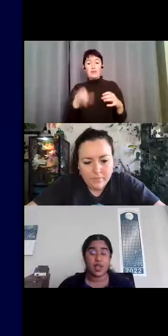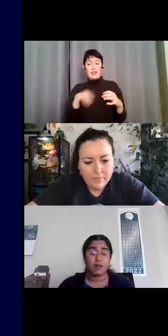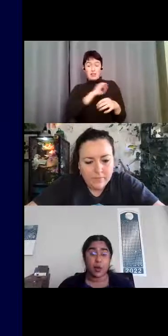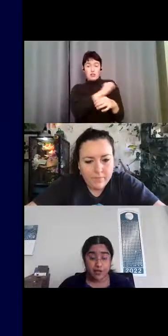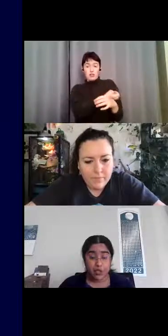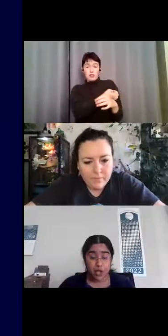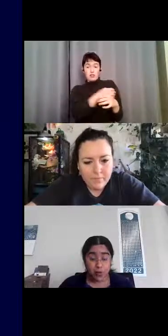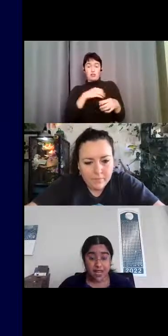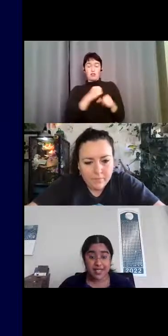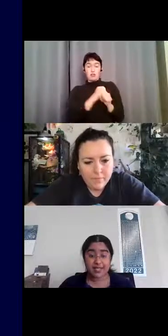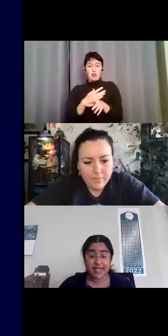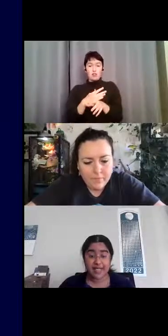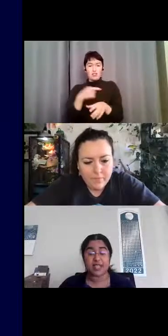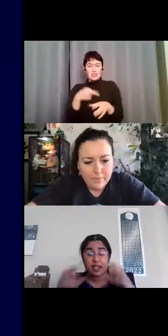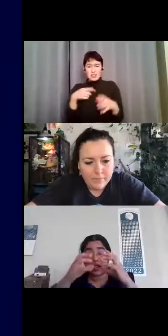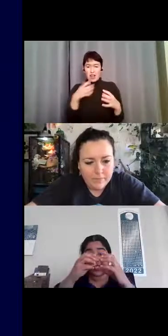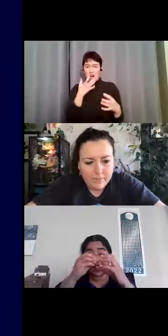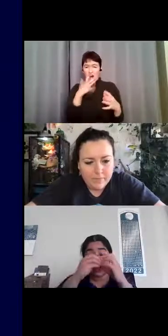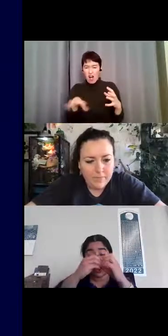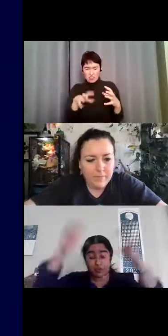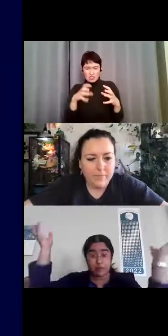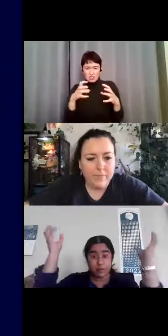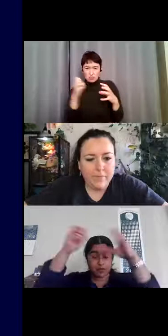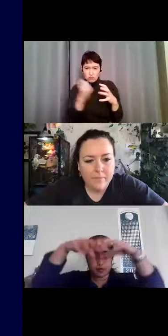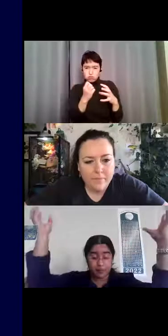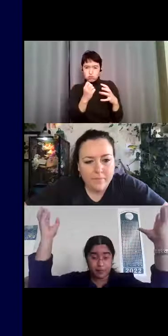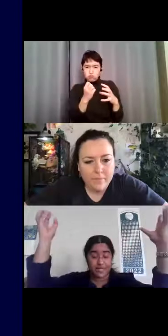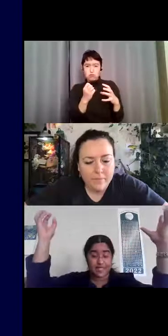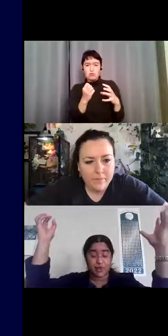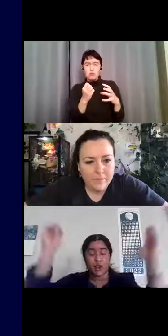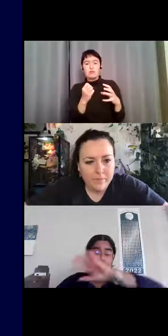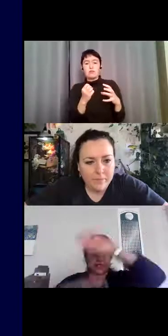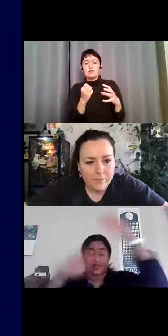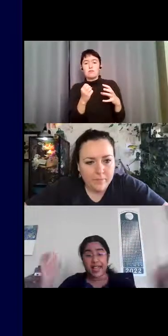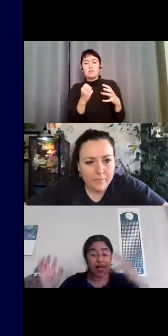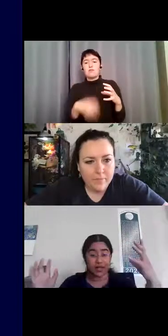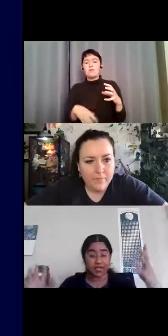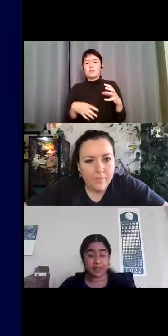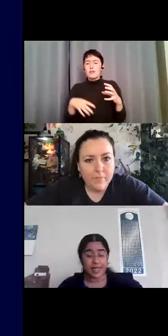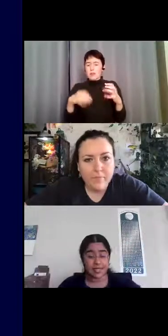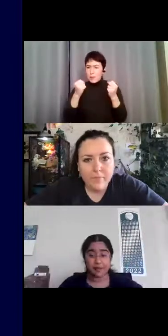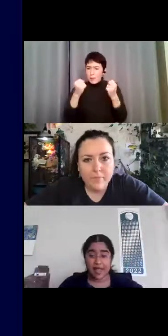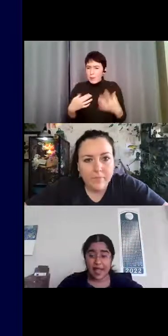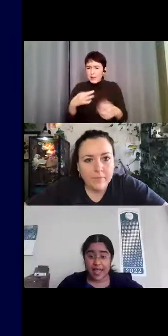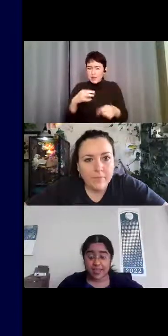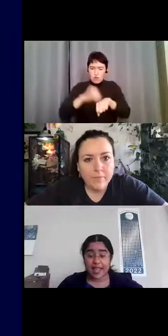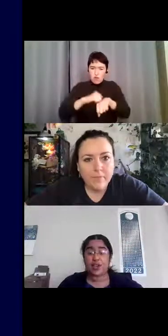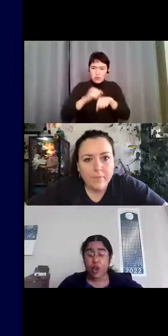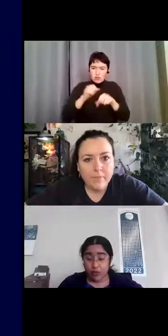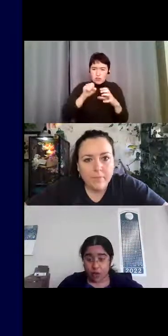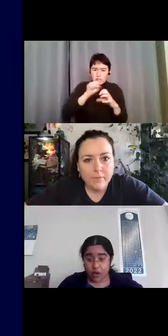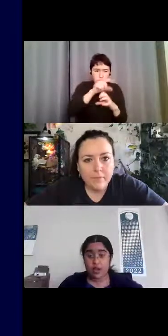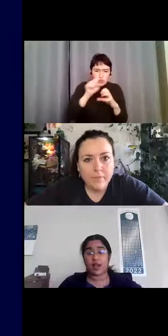formed both of those objects, and it sent a lot of pieces of rock flying out into space. And